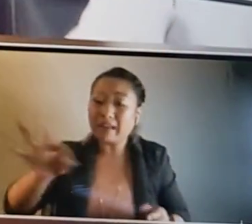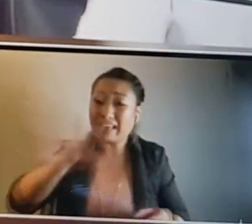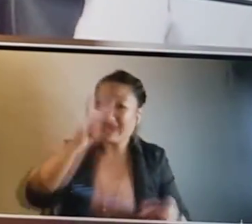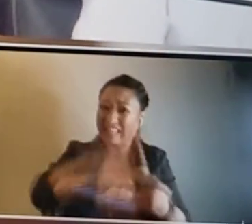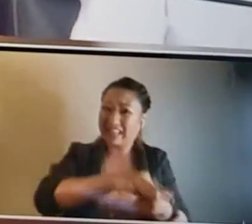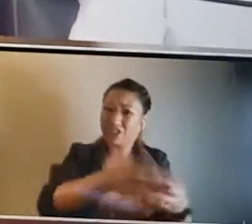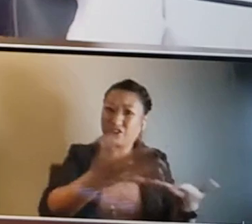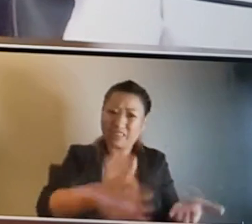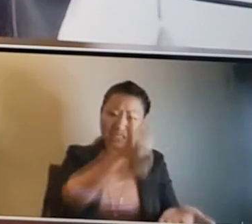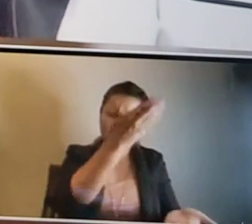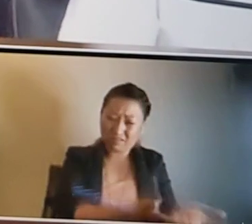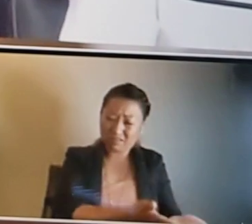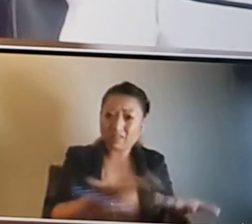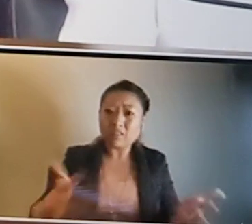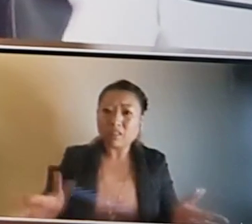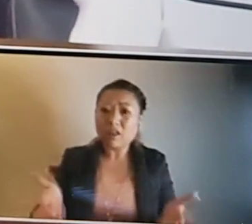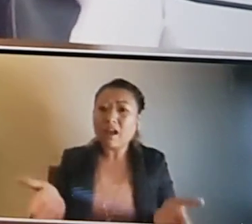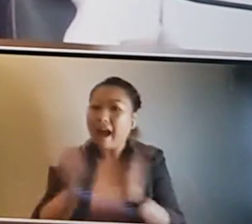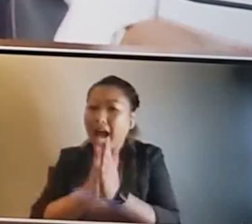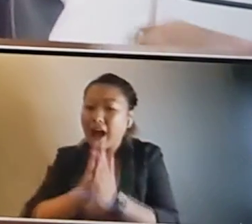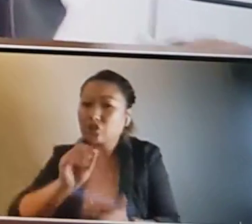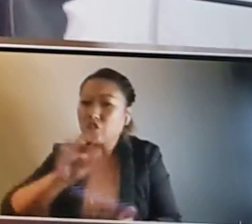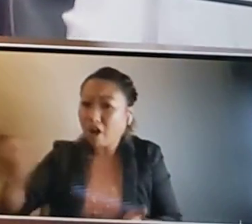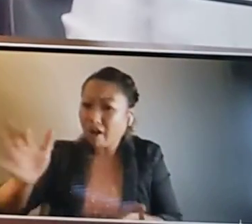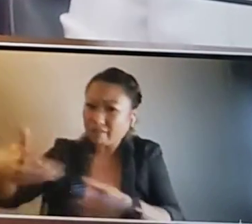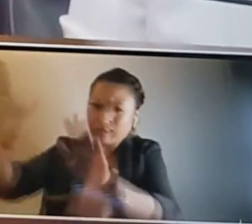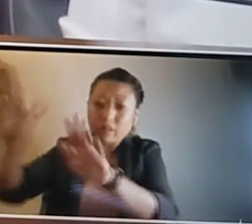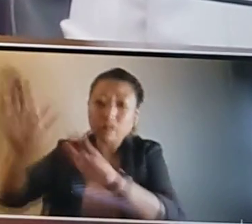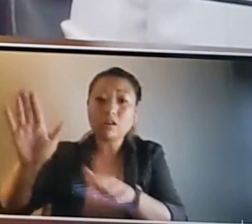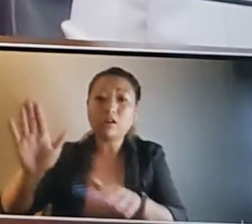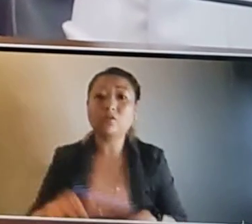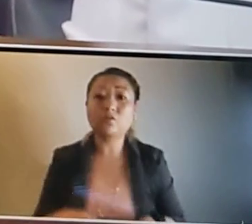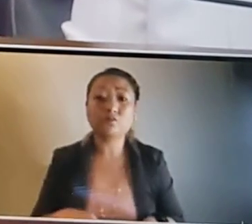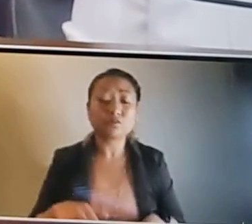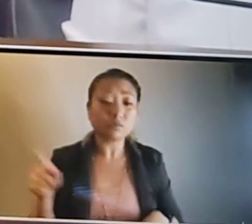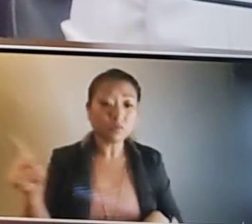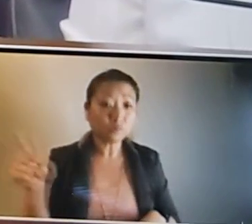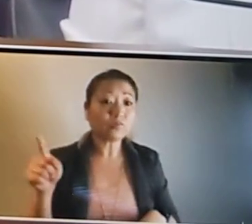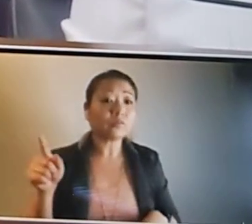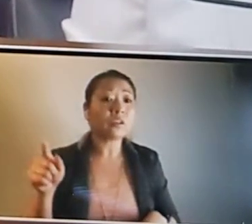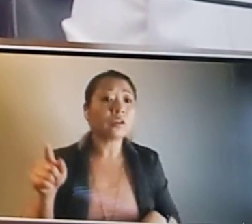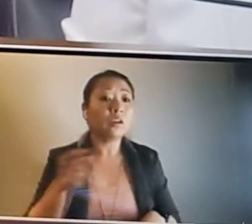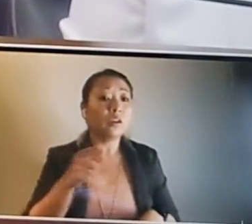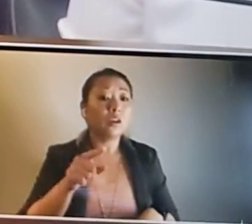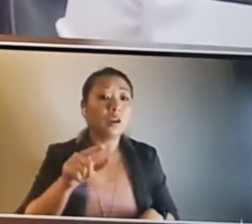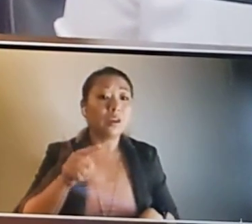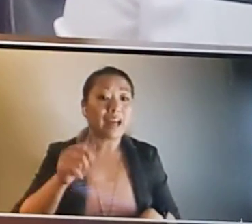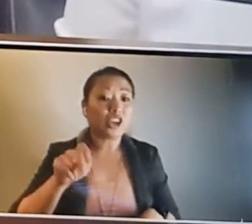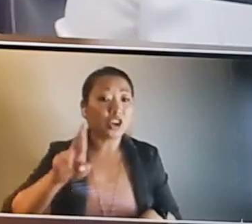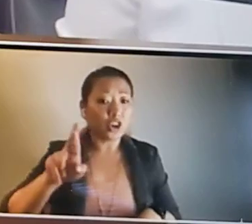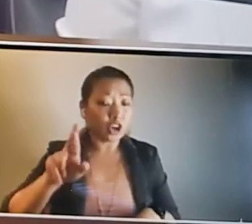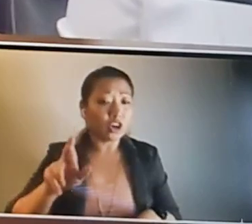President-elect Joe Biden also went live on TV to demand that President Trump tell the mob to leave.